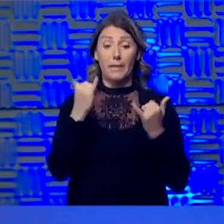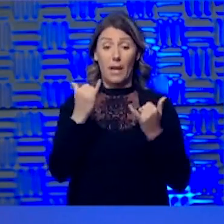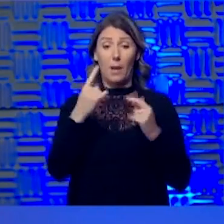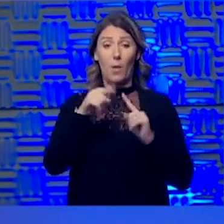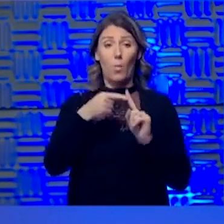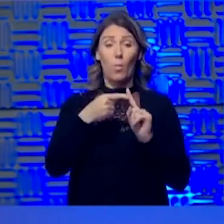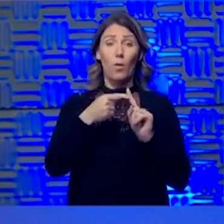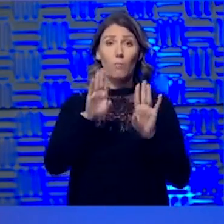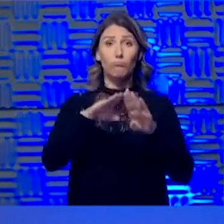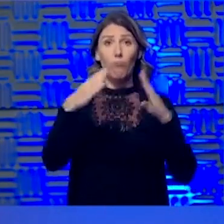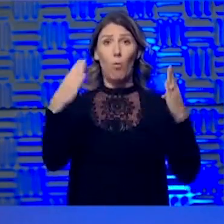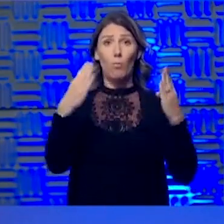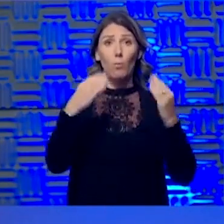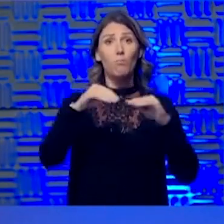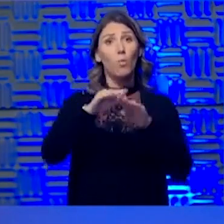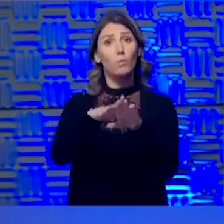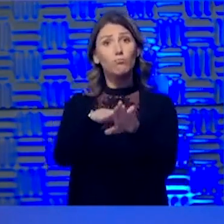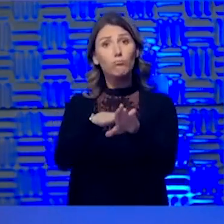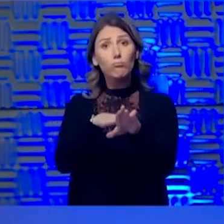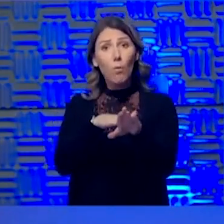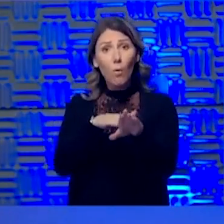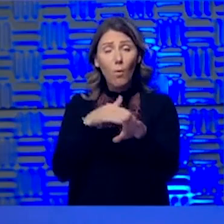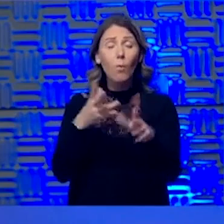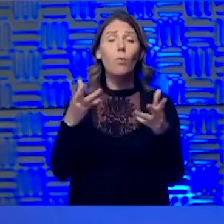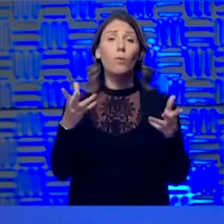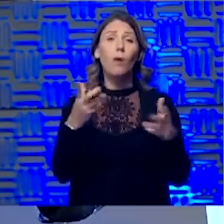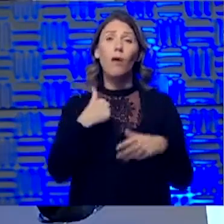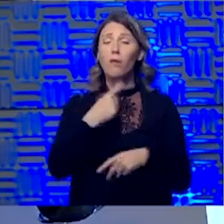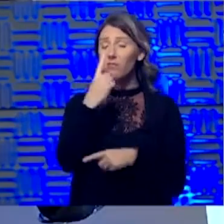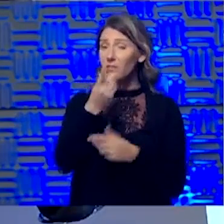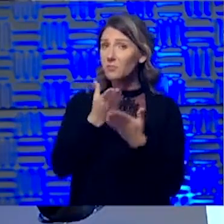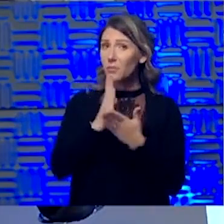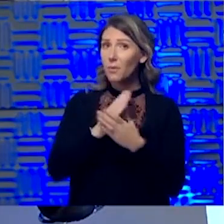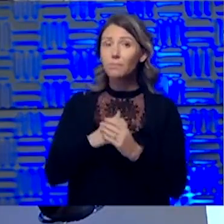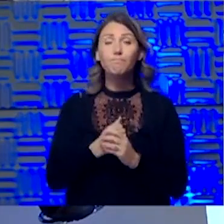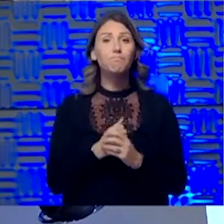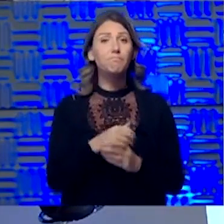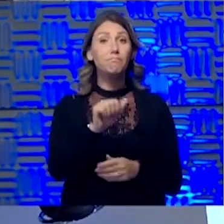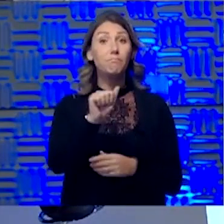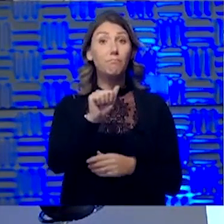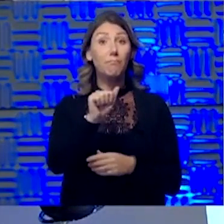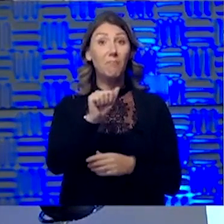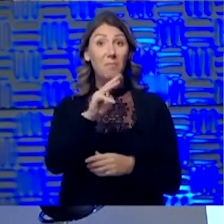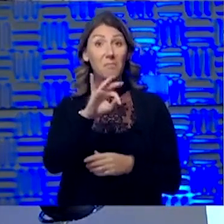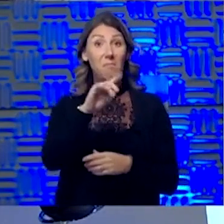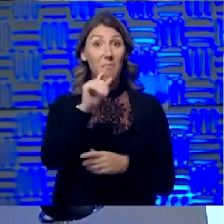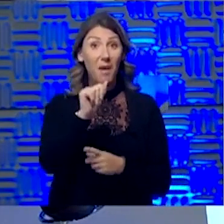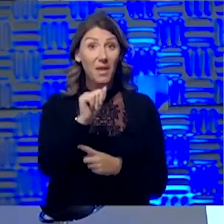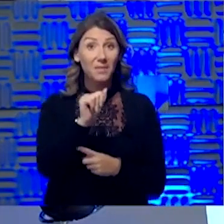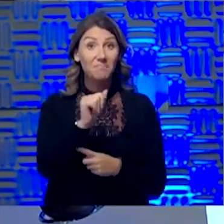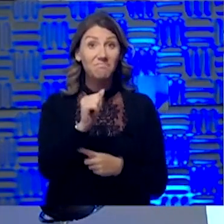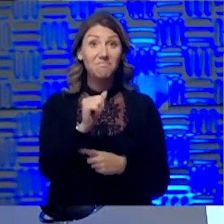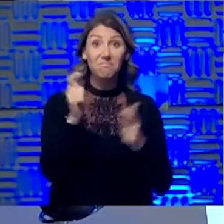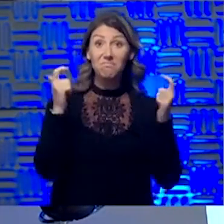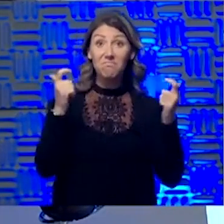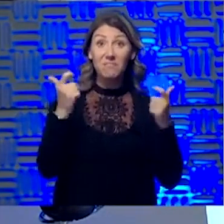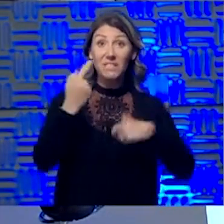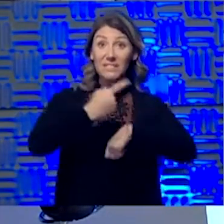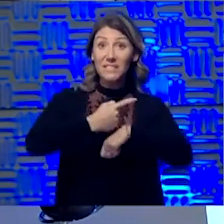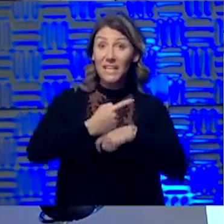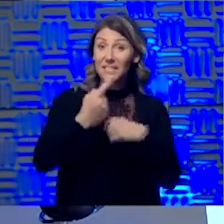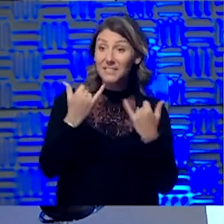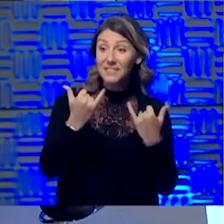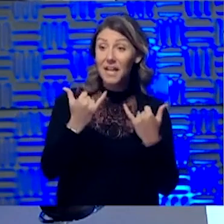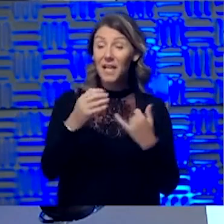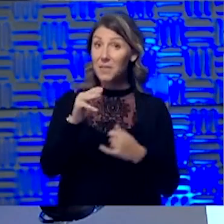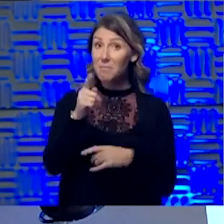things up and open up a little bit, I think that would be an okay thing. Amanda, it's a big day today here in the metropolitan area. Things start to